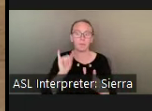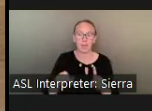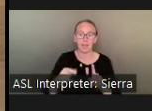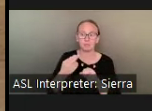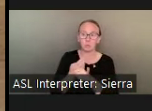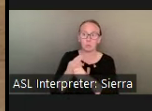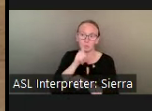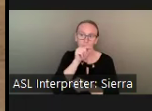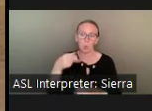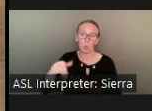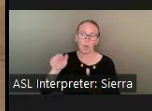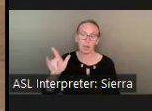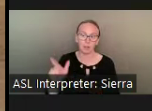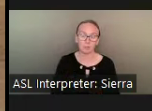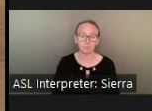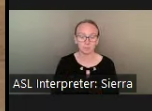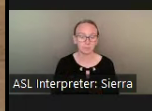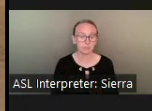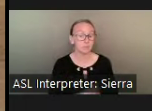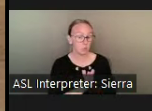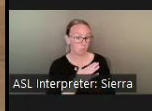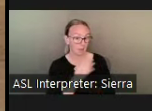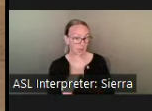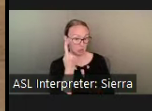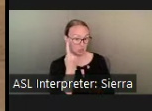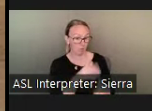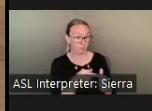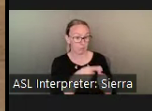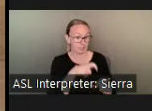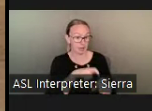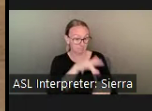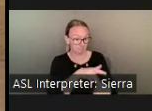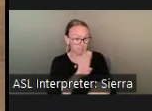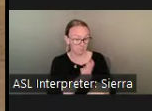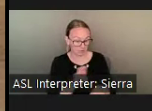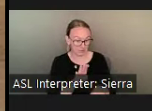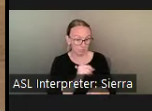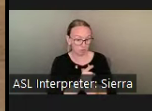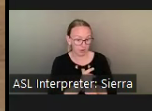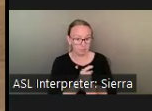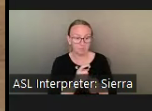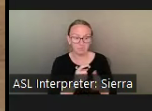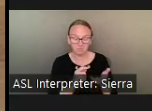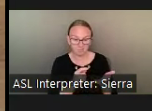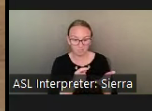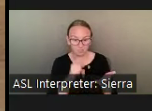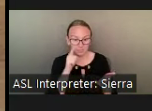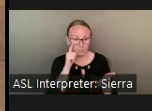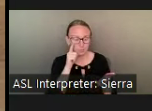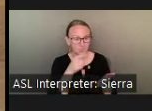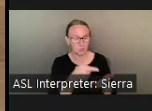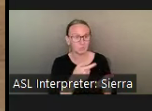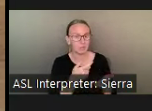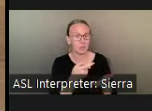So as far as I understand, this is your first time to Boise, right? Anything that surprised you about